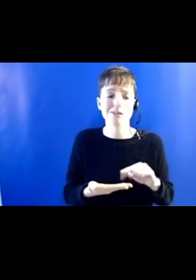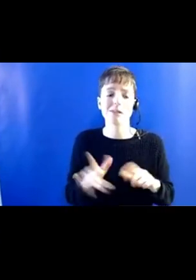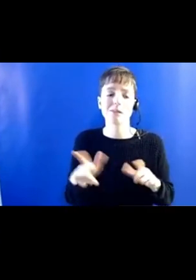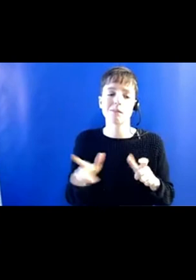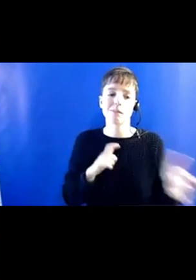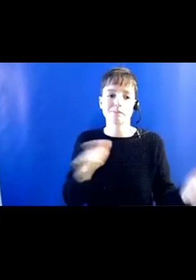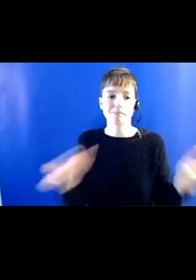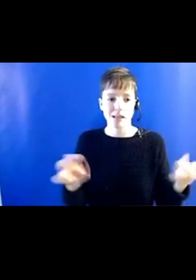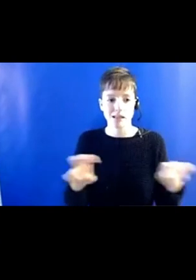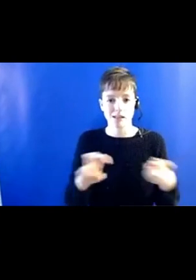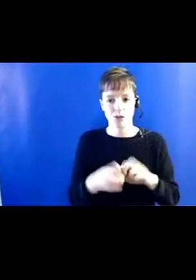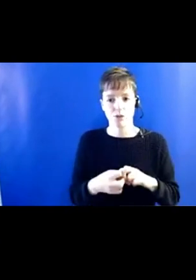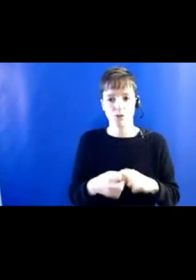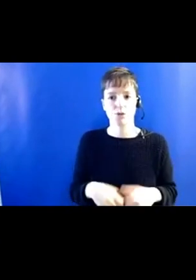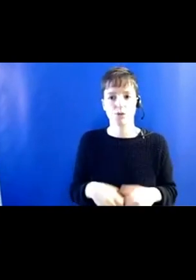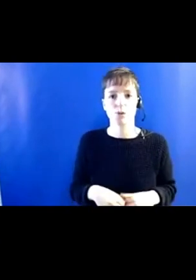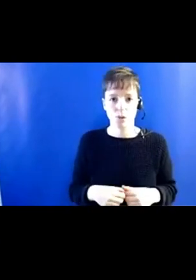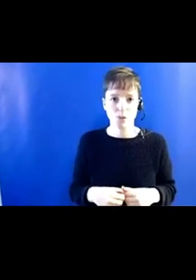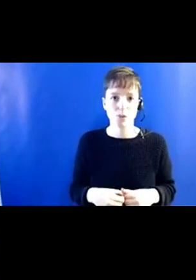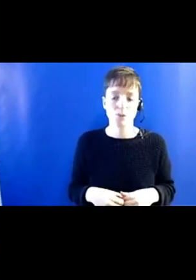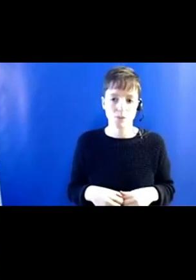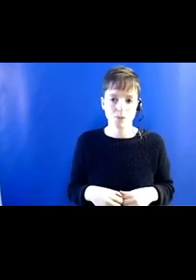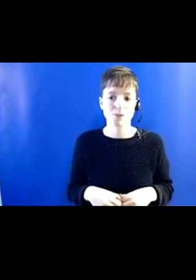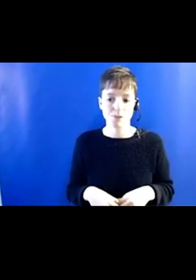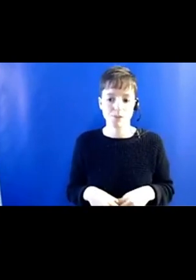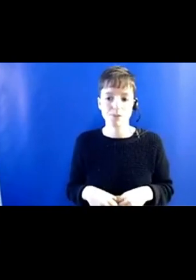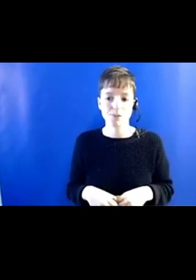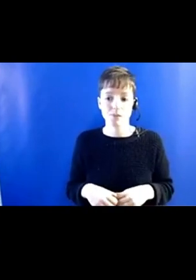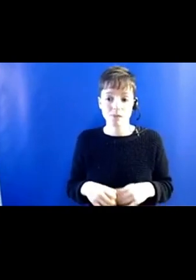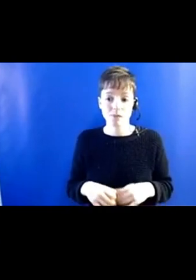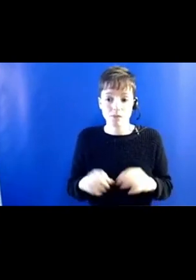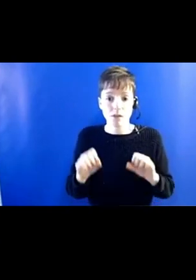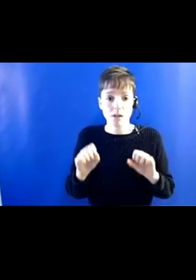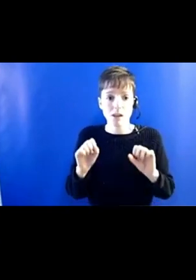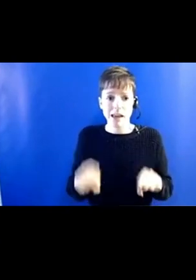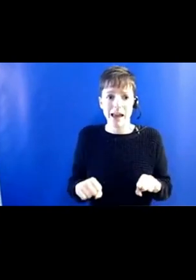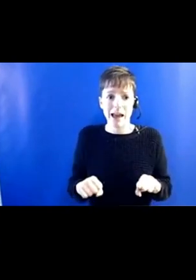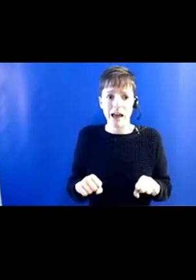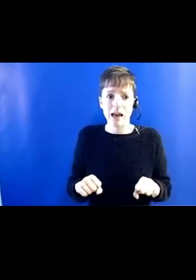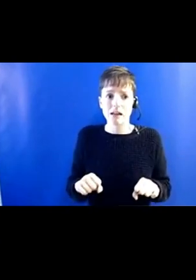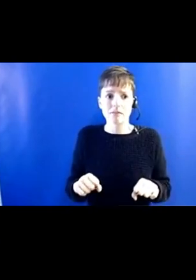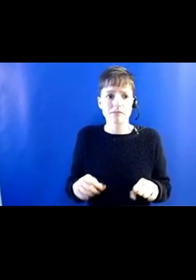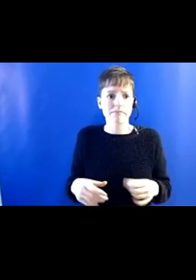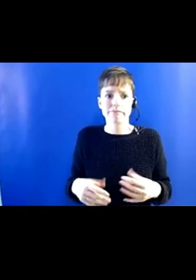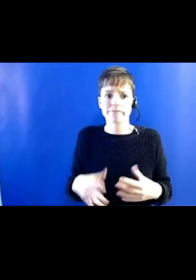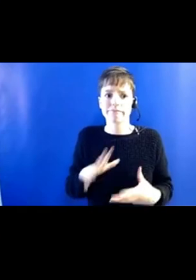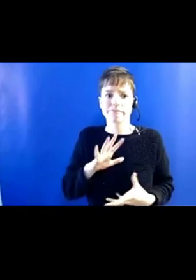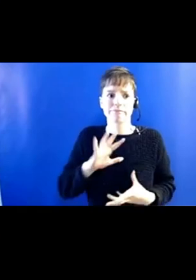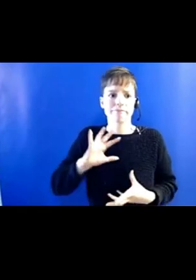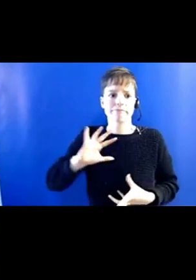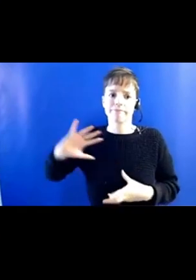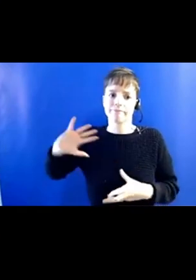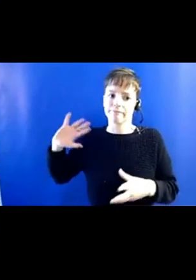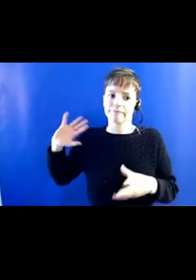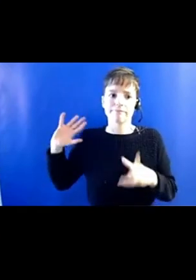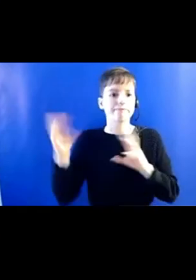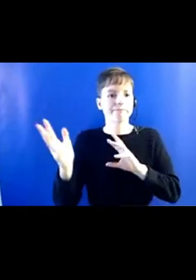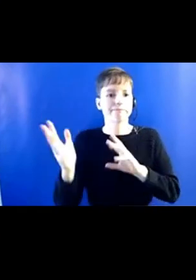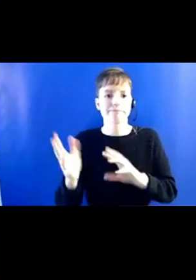issue, and it's just, and it can be devastating and